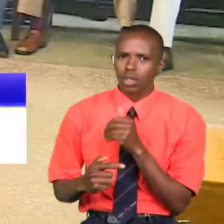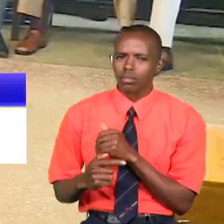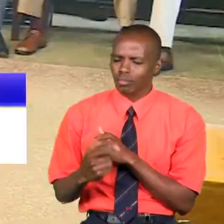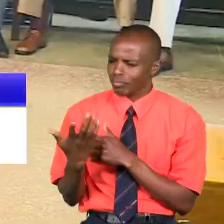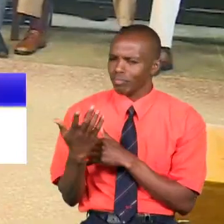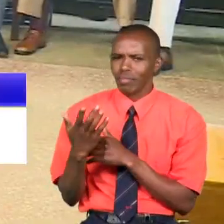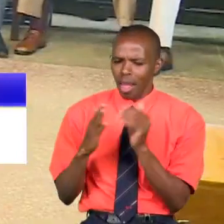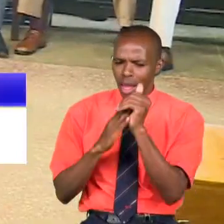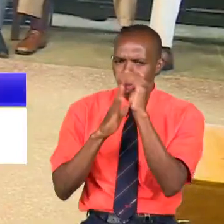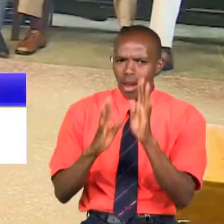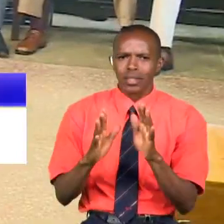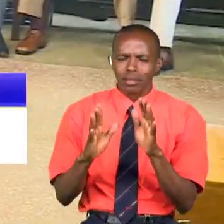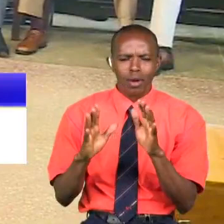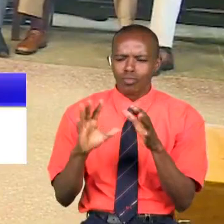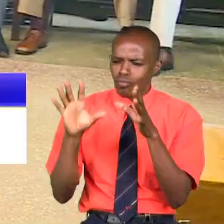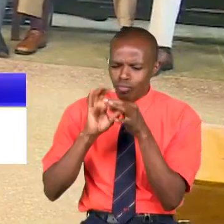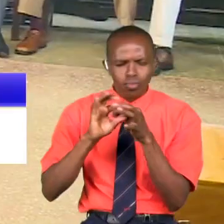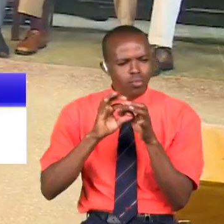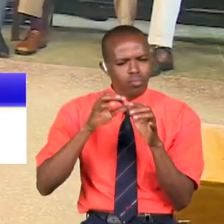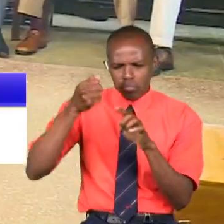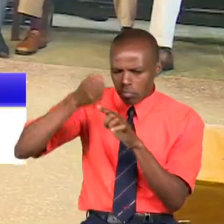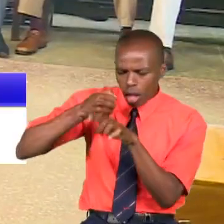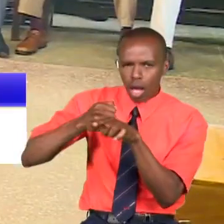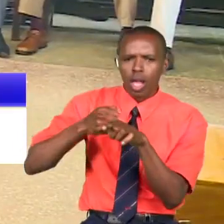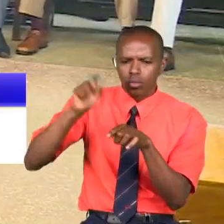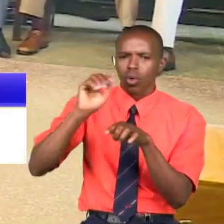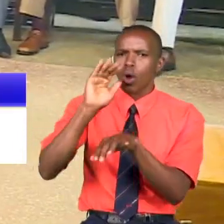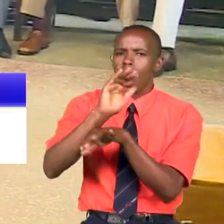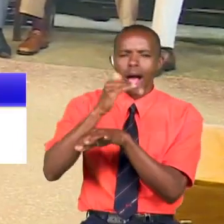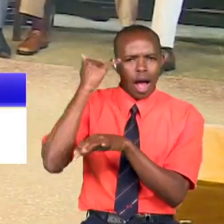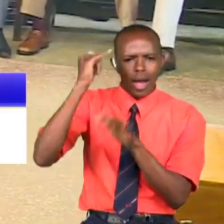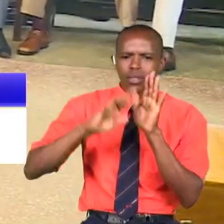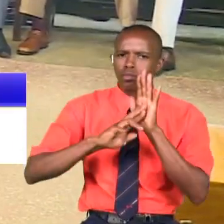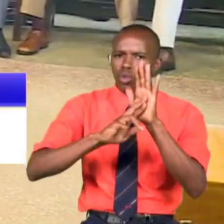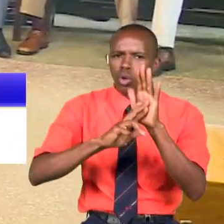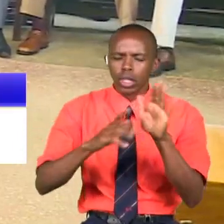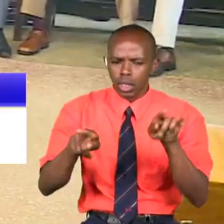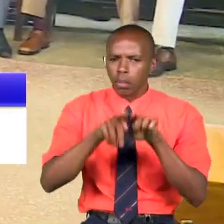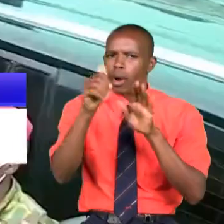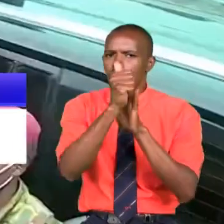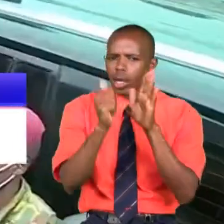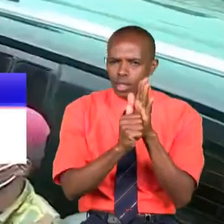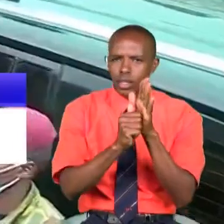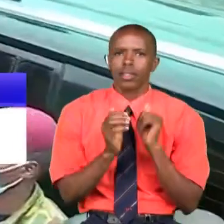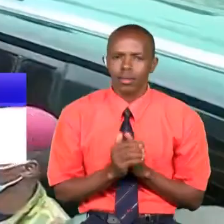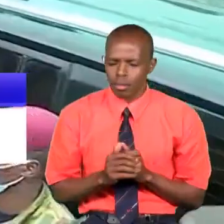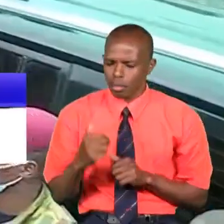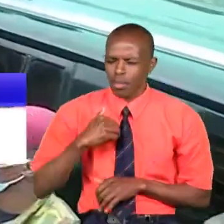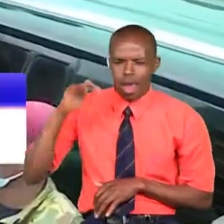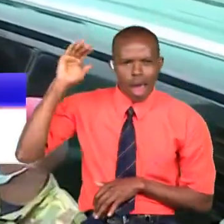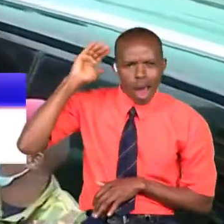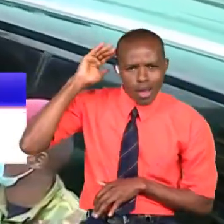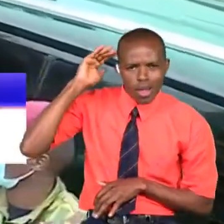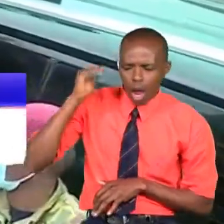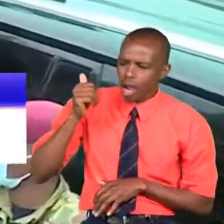baffled by leaders ganging up against him and challenged them to present their ideas and agenda to Kenyans. Sasa nasikia wanaenda